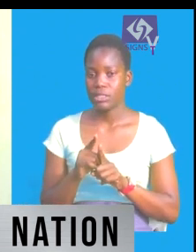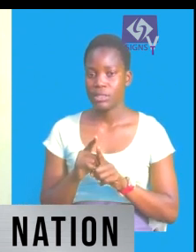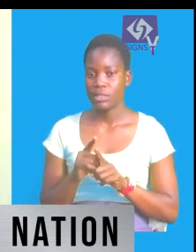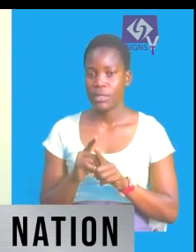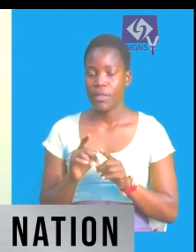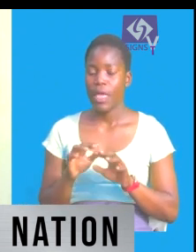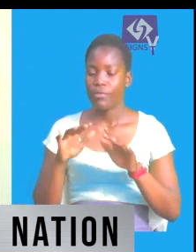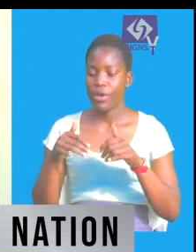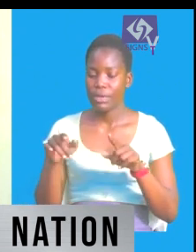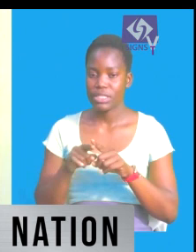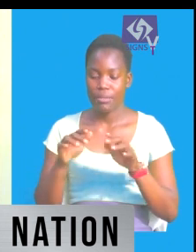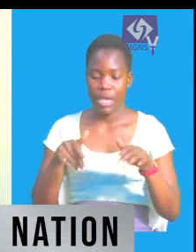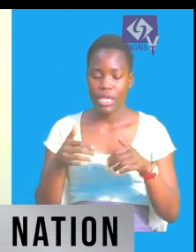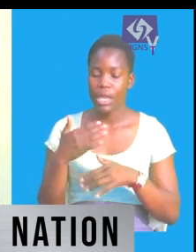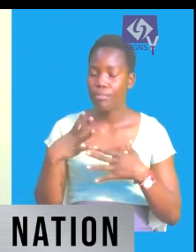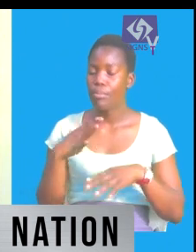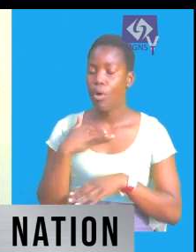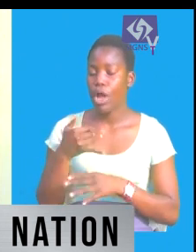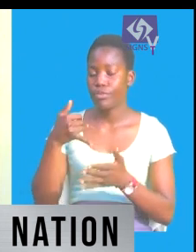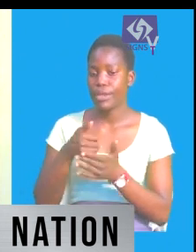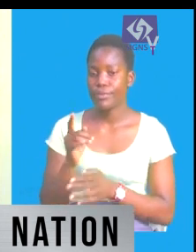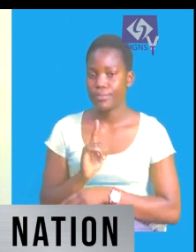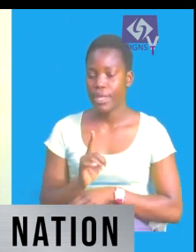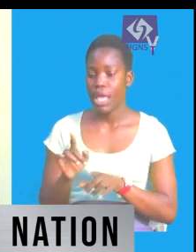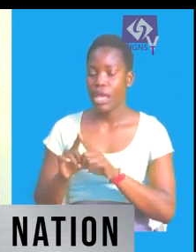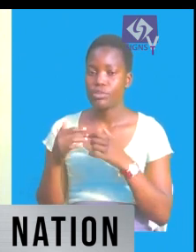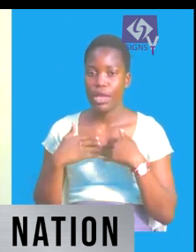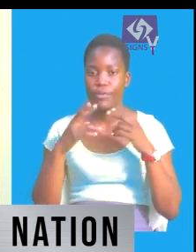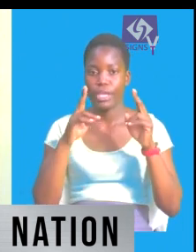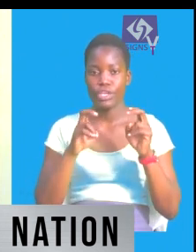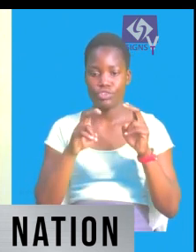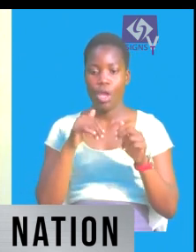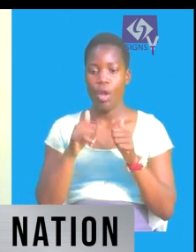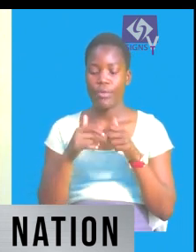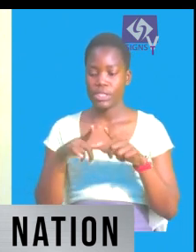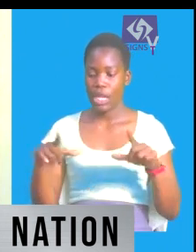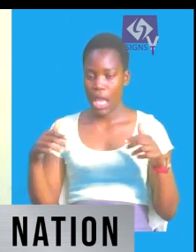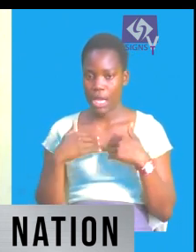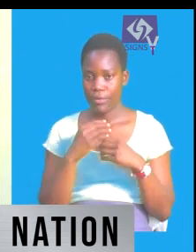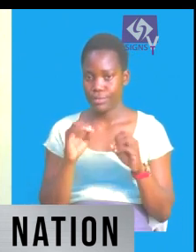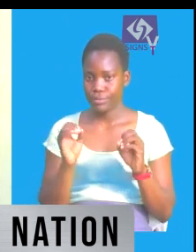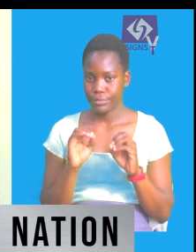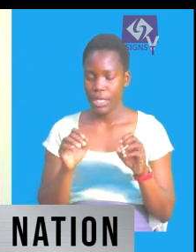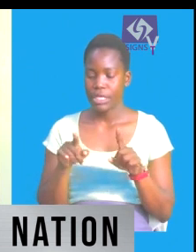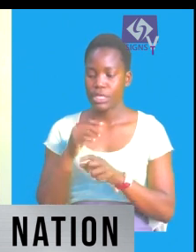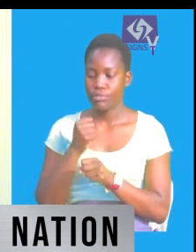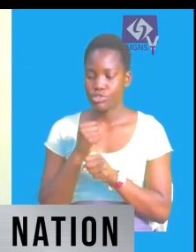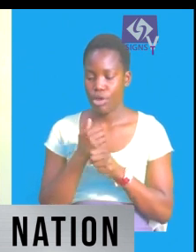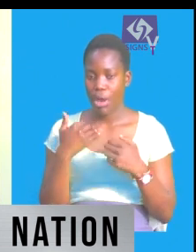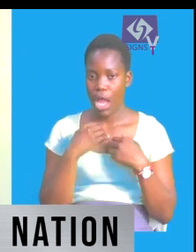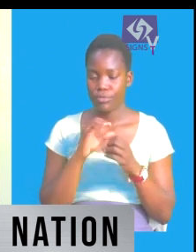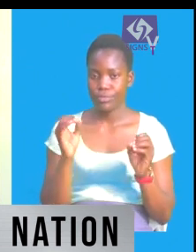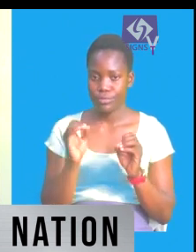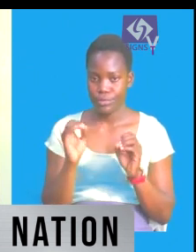farming and agriculture, people don't want to do it. And then also we have the issue that we don't have land, we don't have jobs. The banks